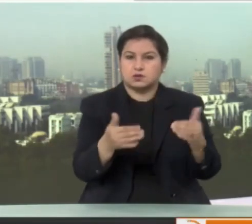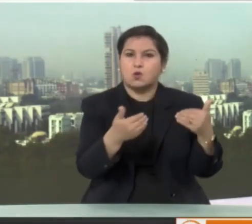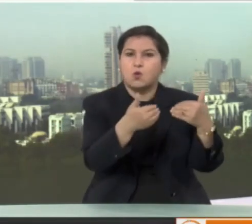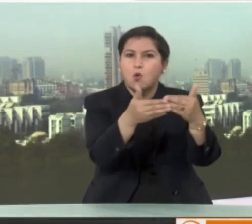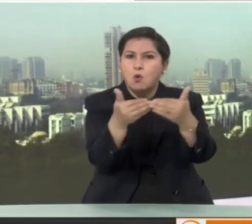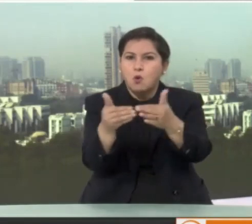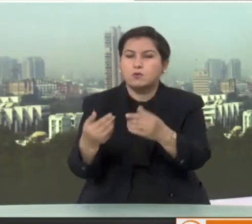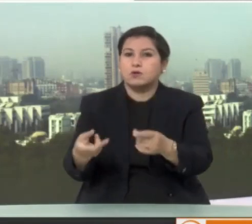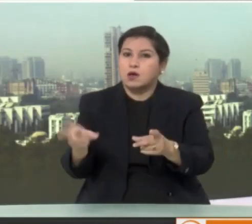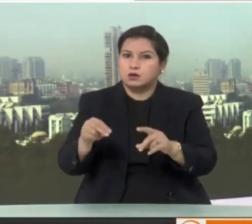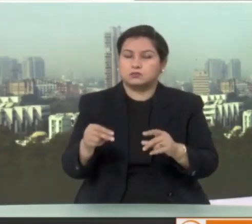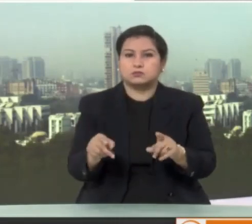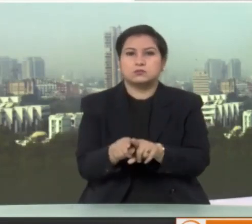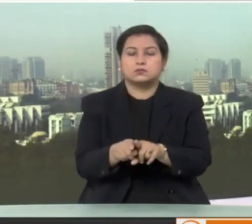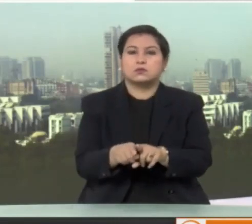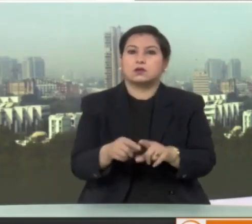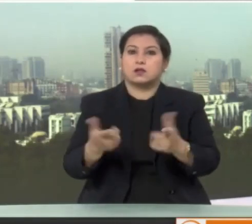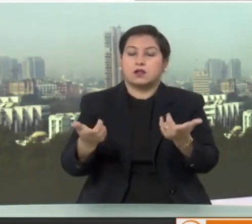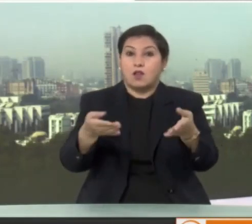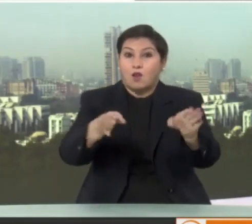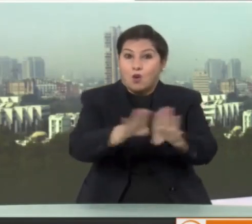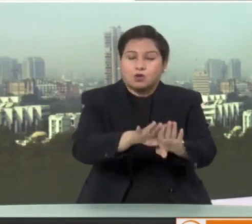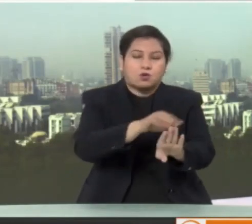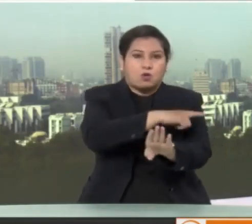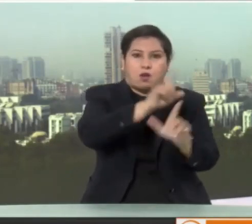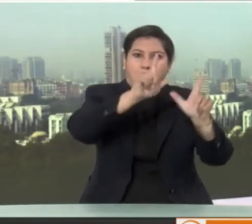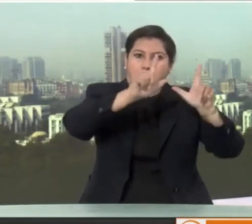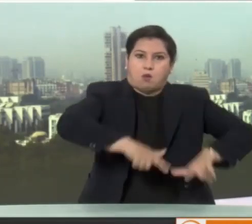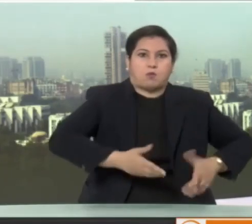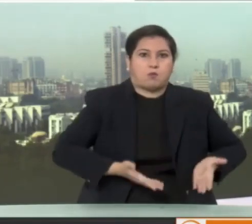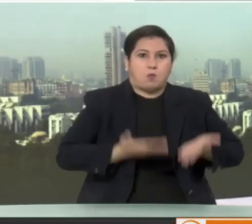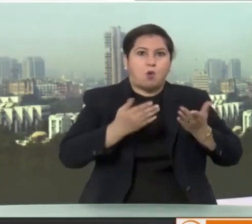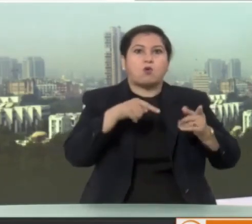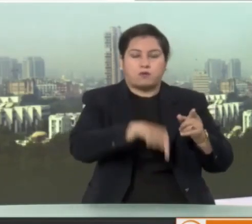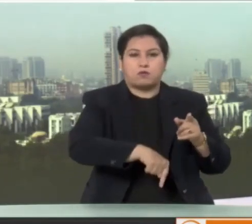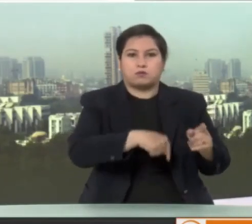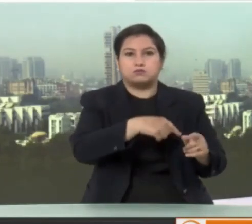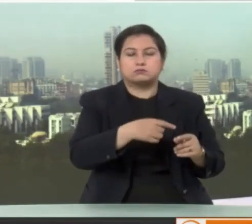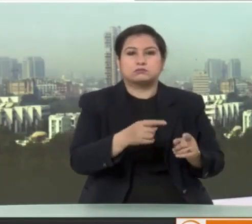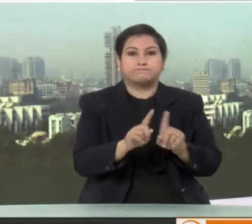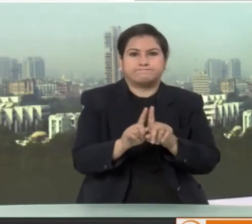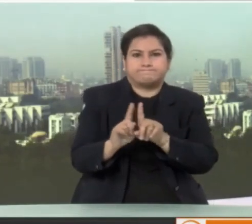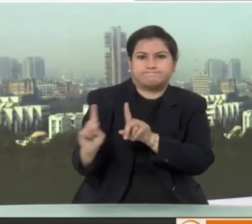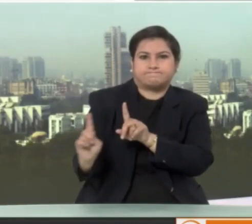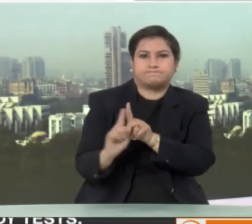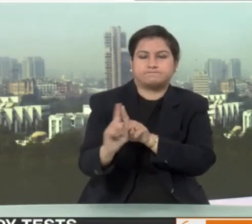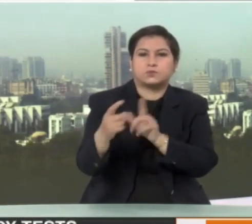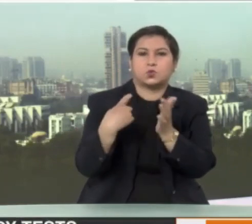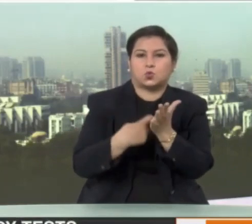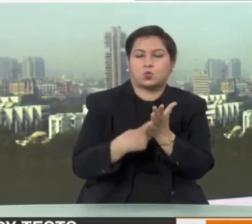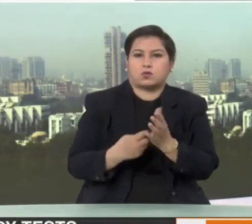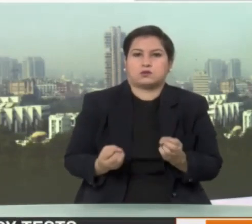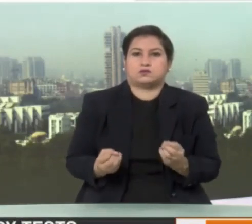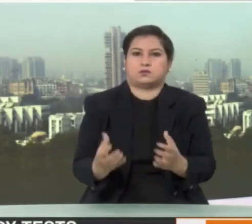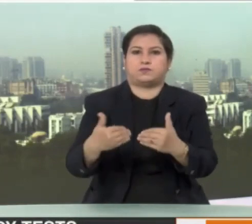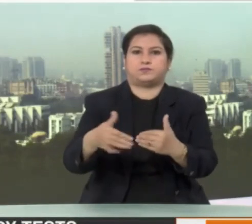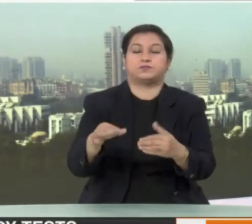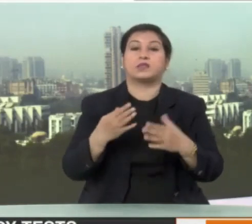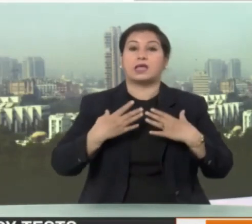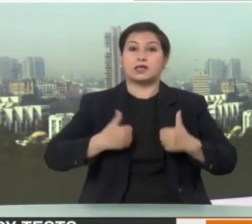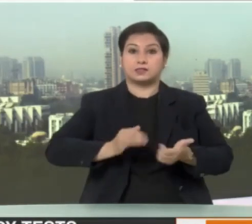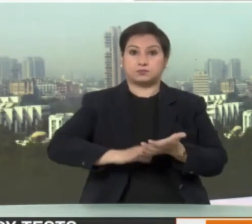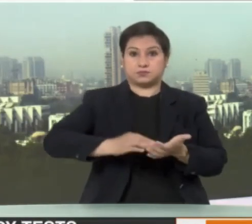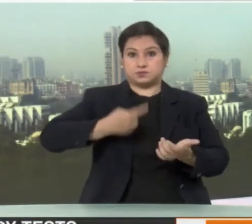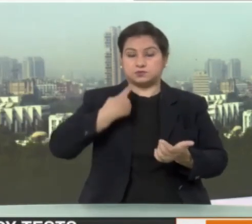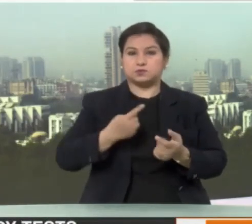of the economies devastated by lockdowns and to introduce more tailored social distancing norms. The health minister